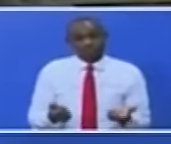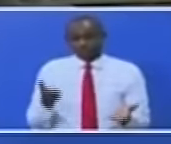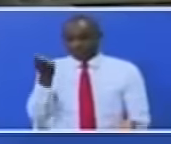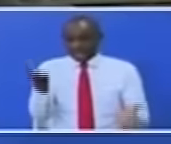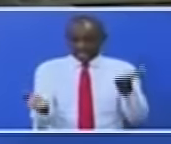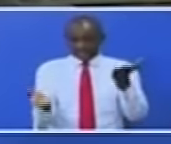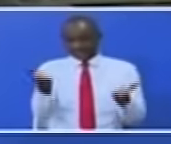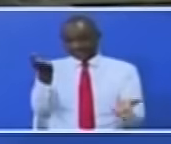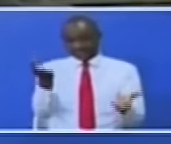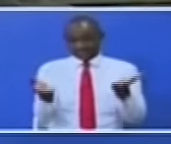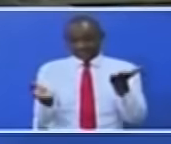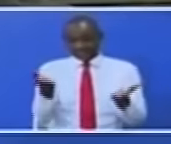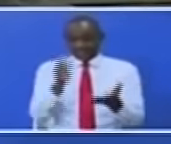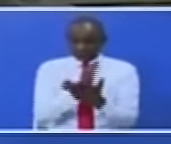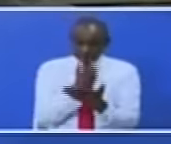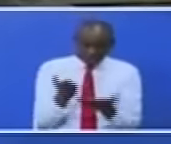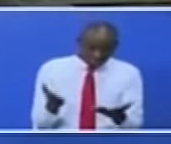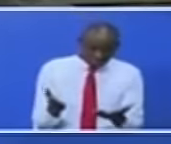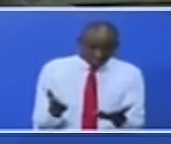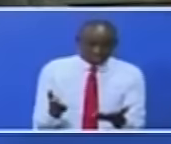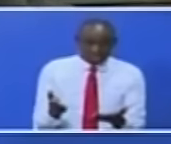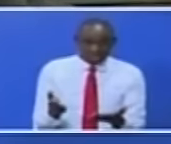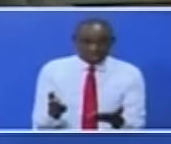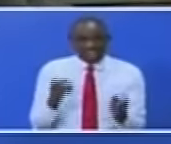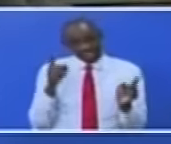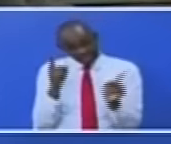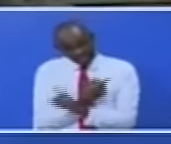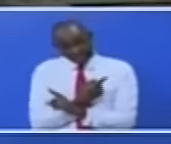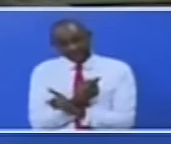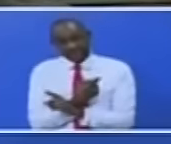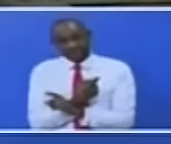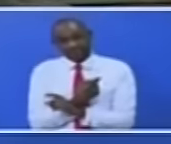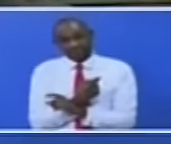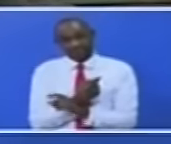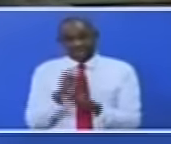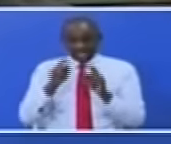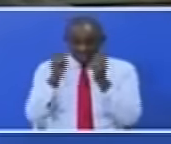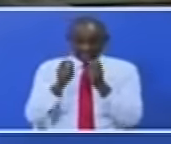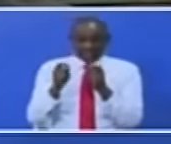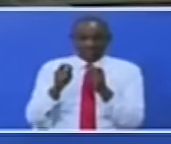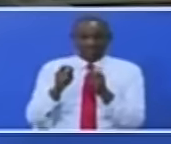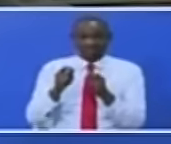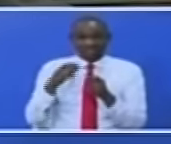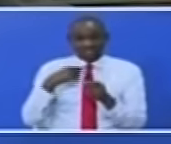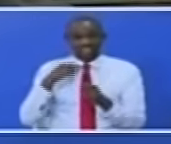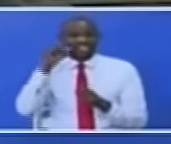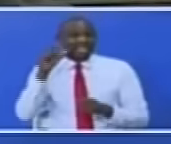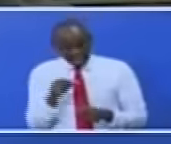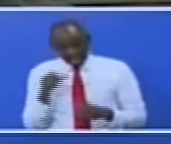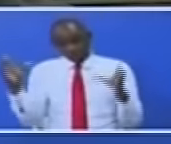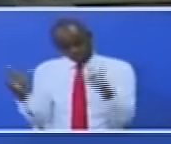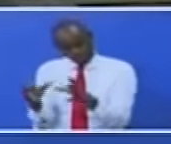balance between the different ethnic groups. They will be able to balance between the